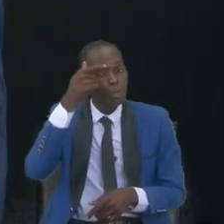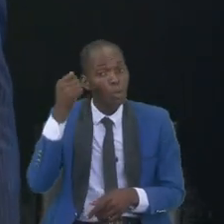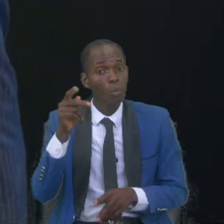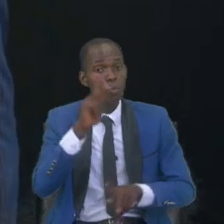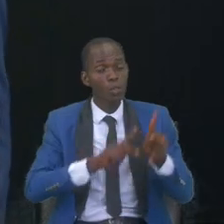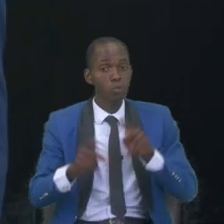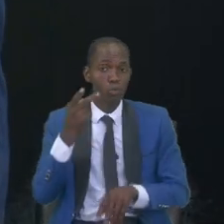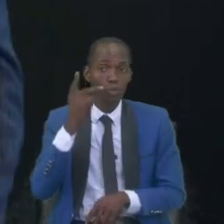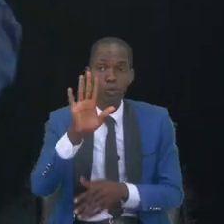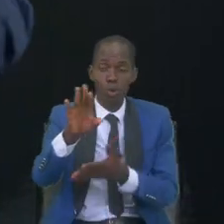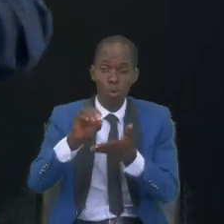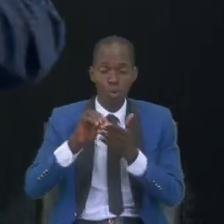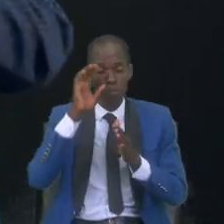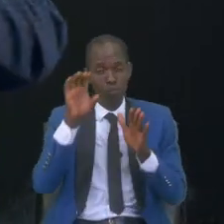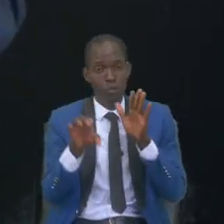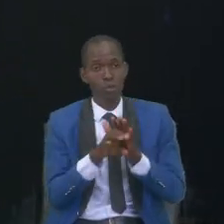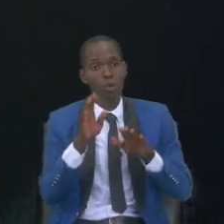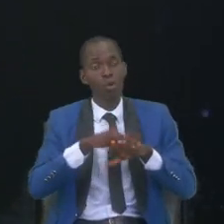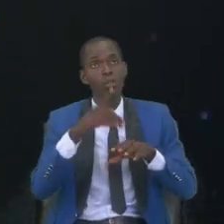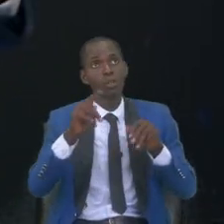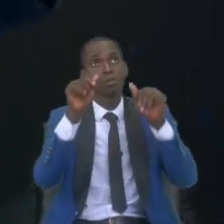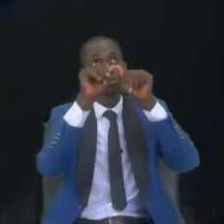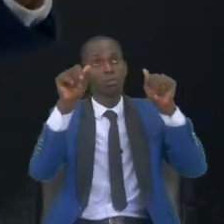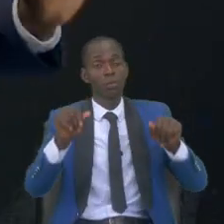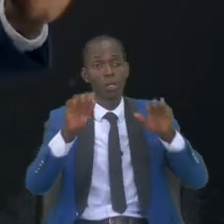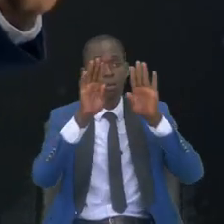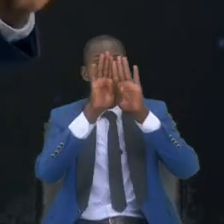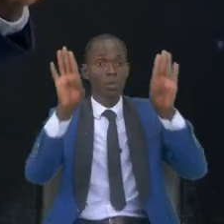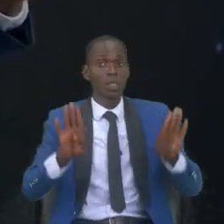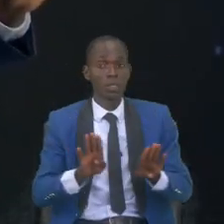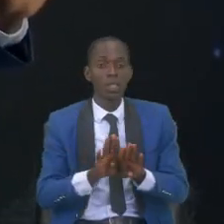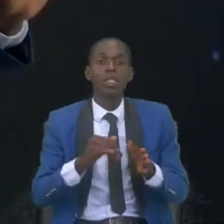on the poster, it's good that you sit